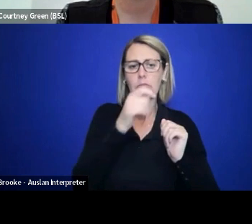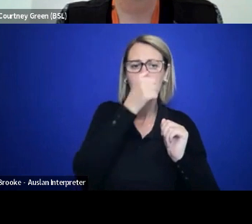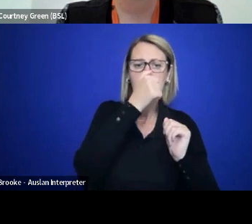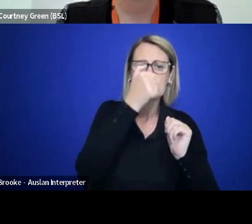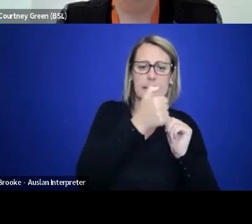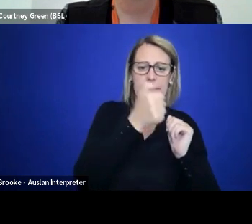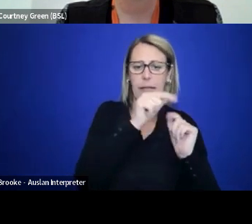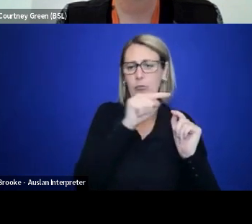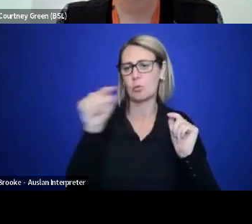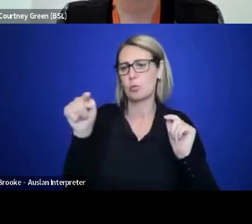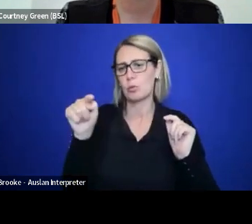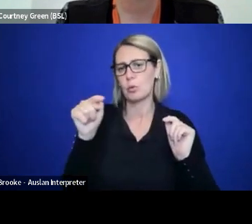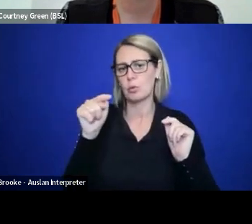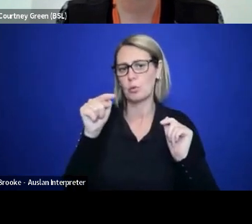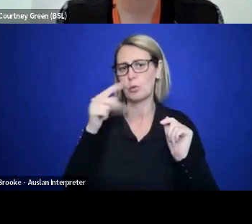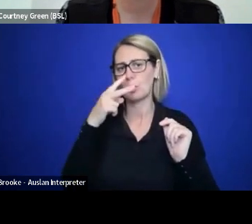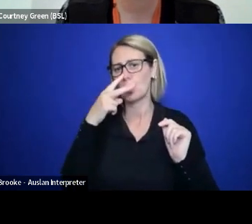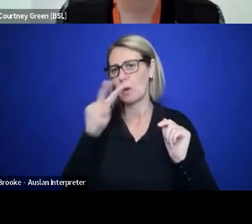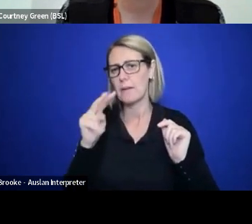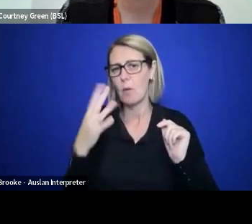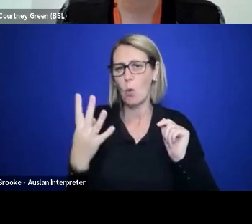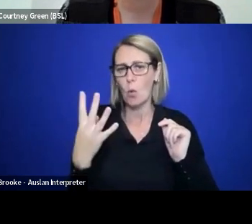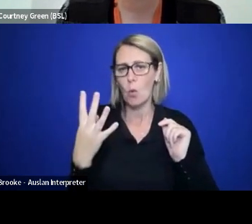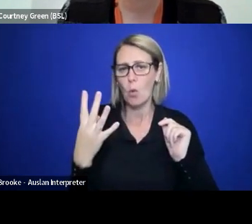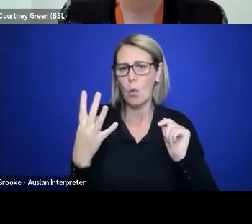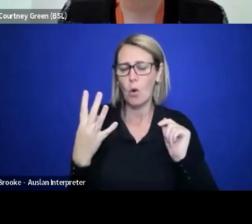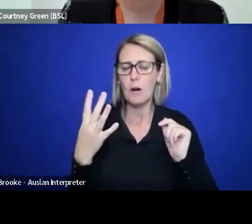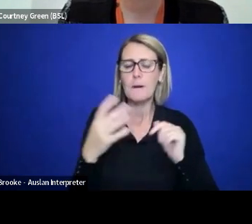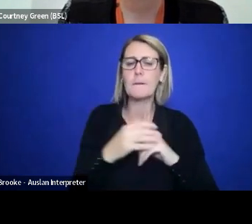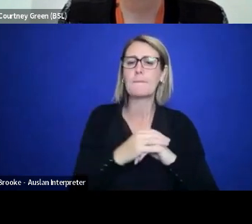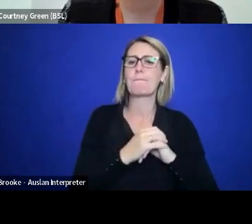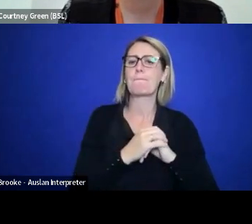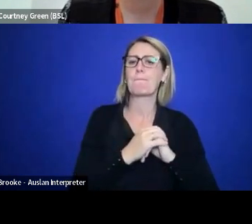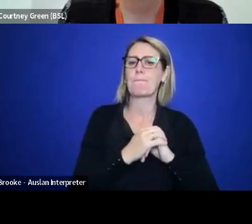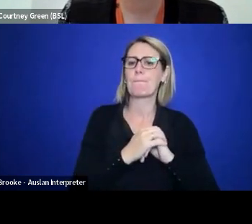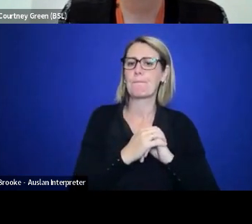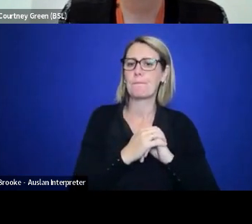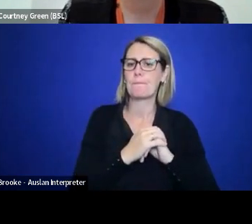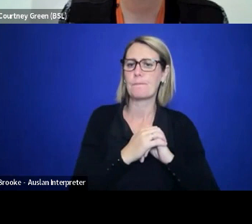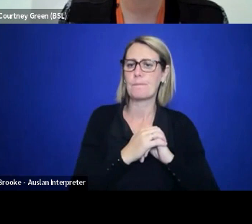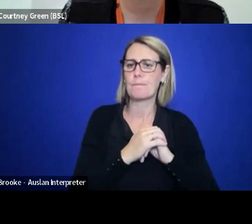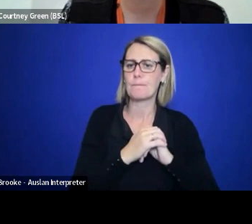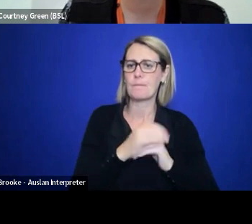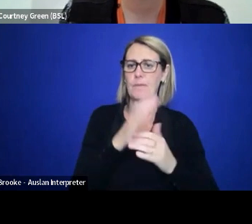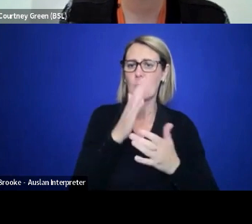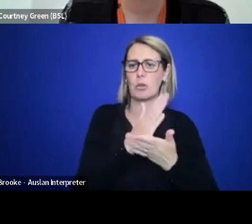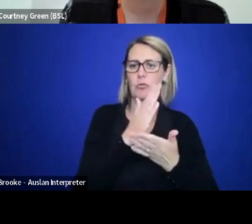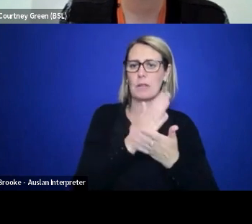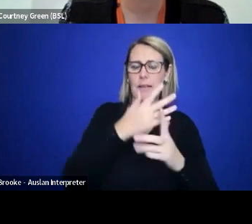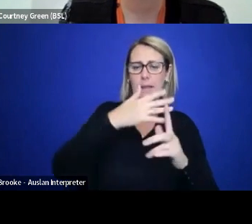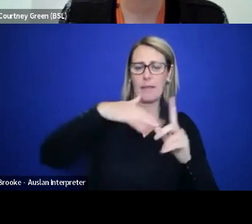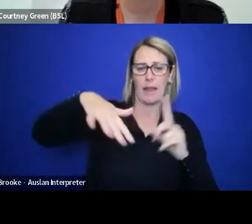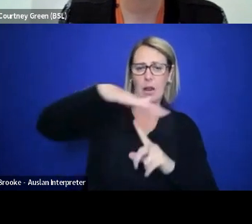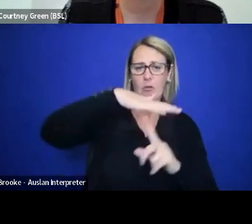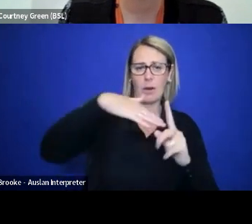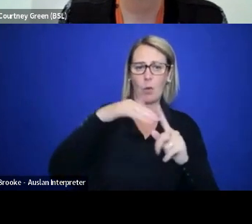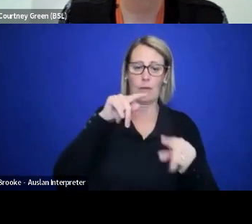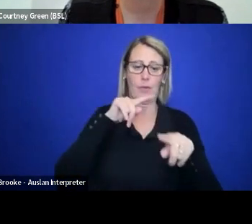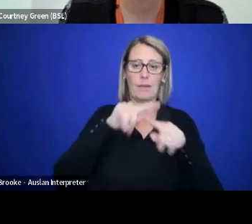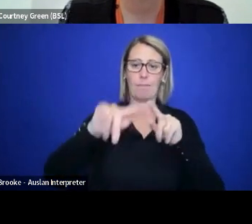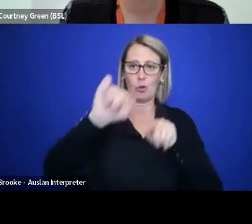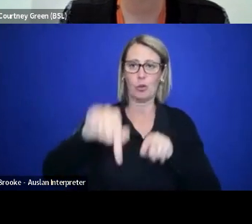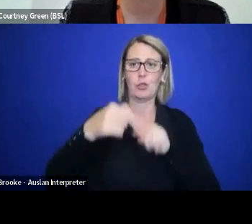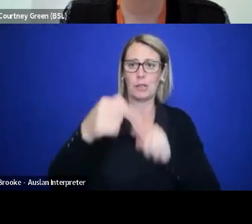16 through to about 24, was really it was the area where there were most challenges for